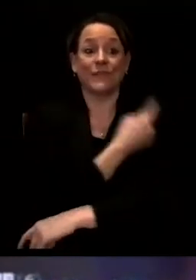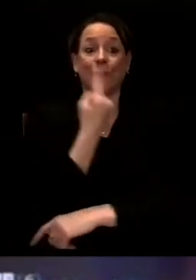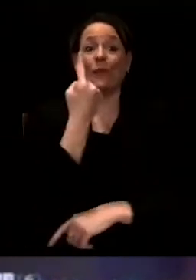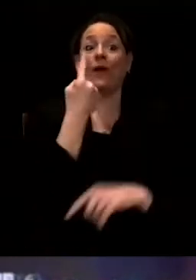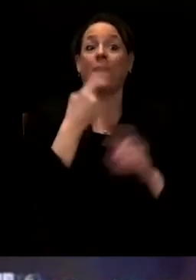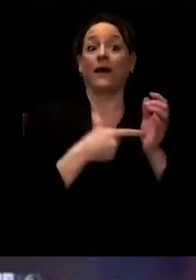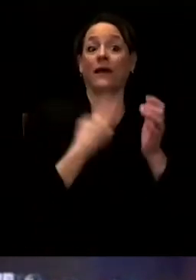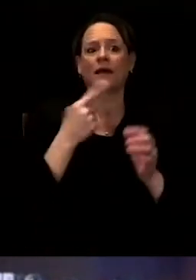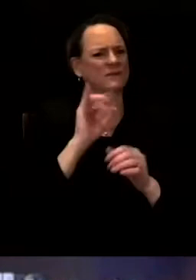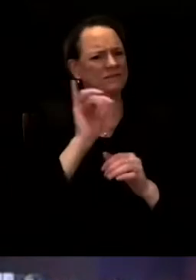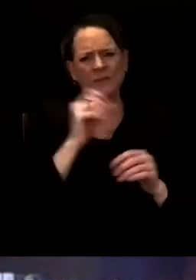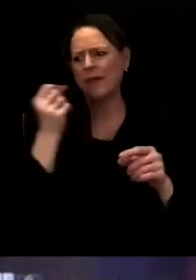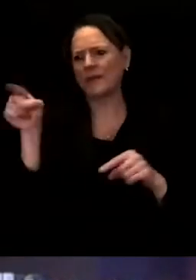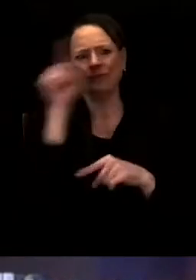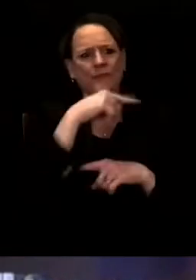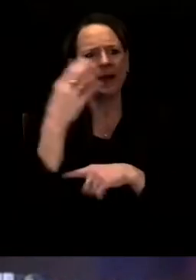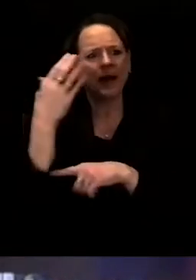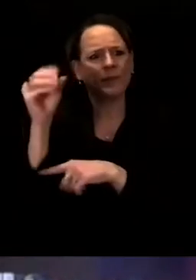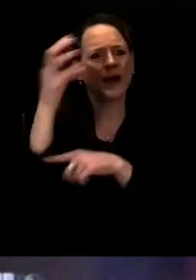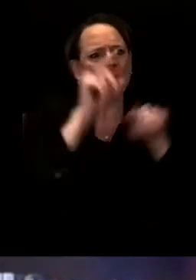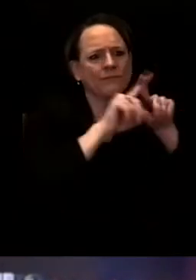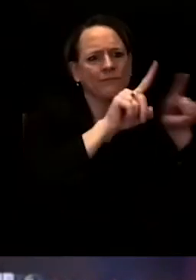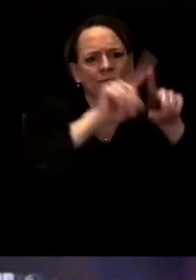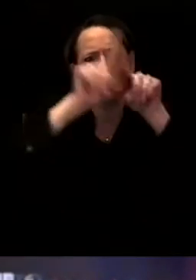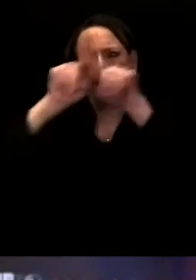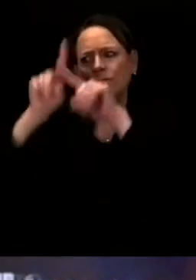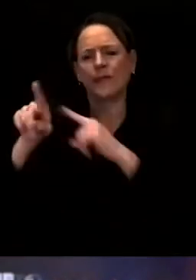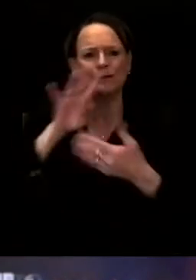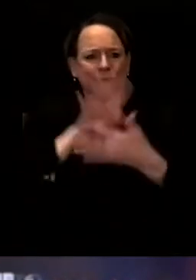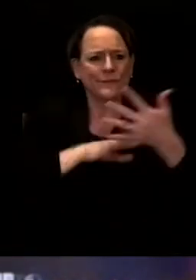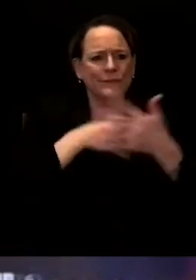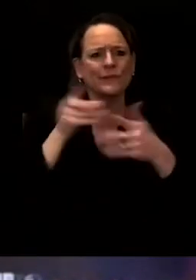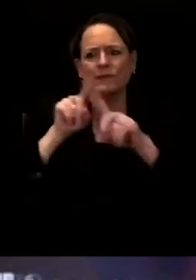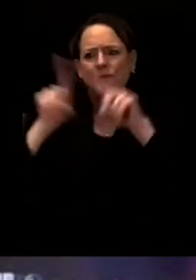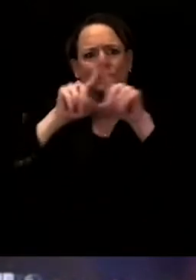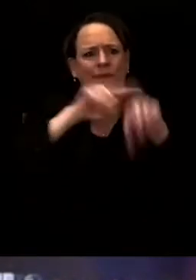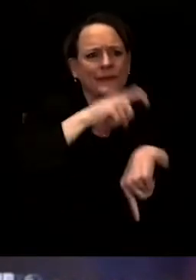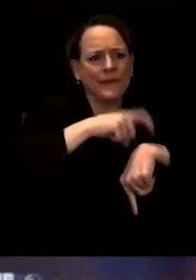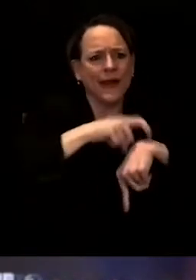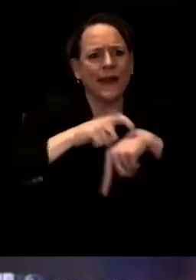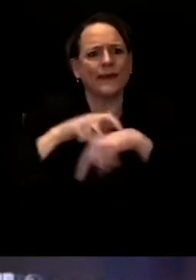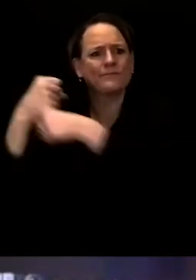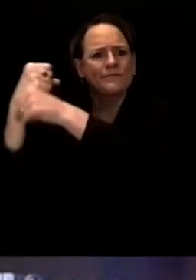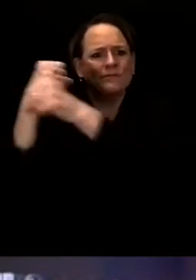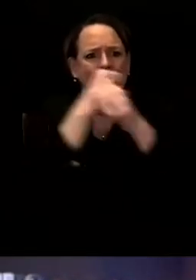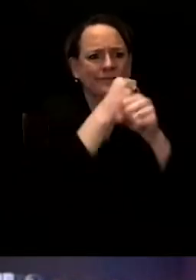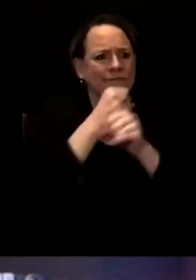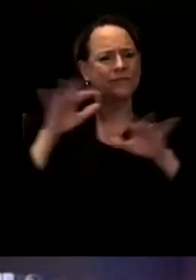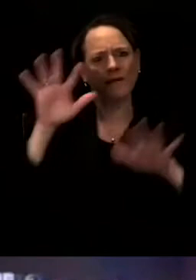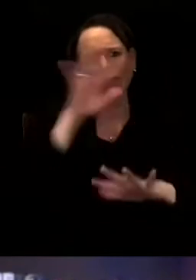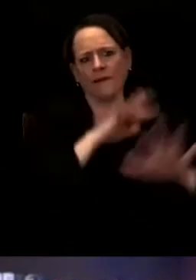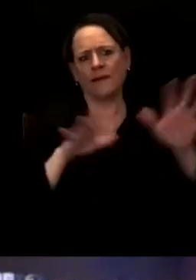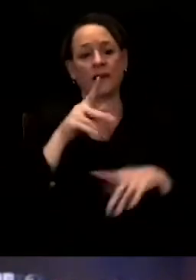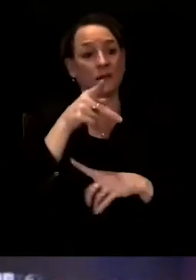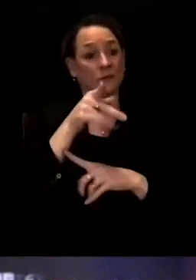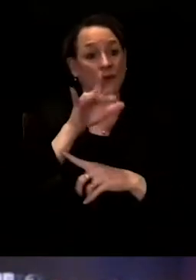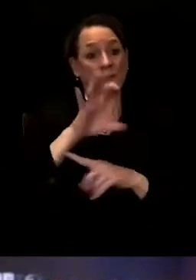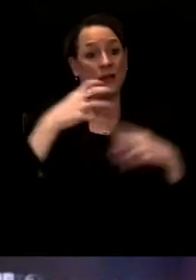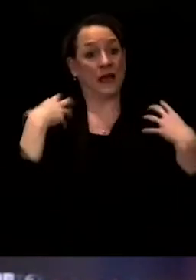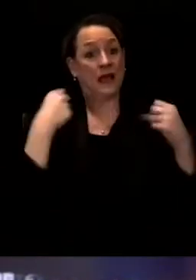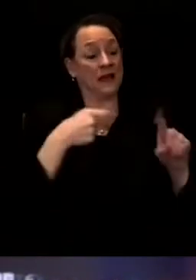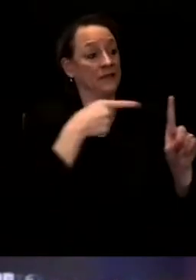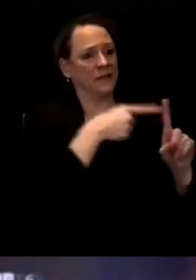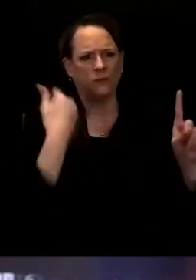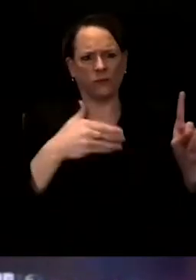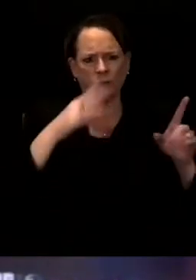schedules. However, this is what public health gears up for, and we are building on what we